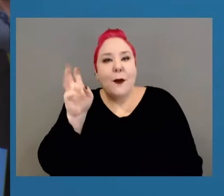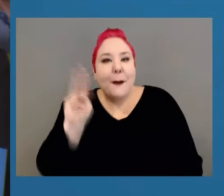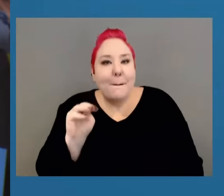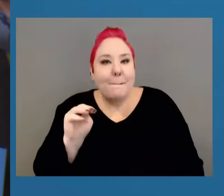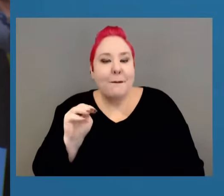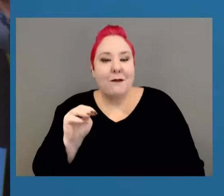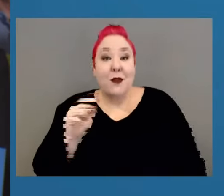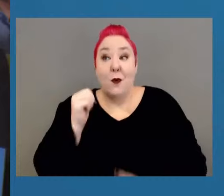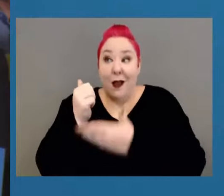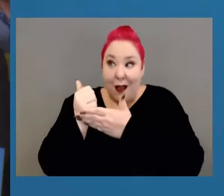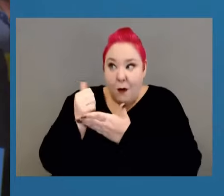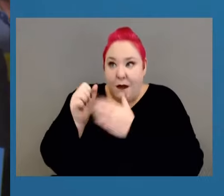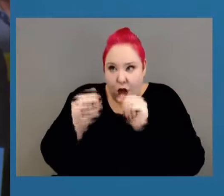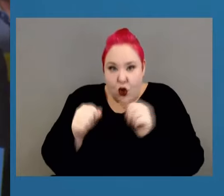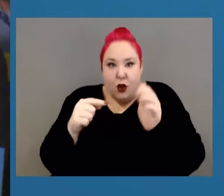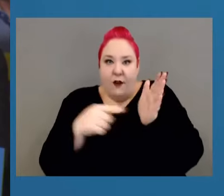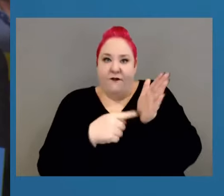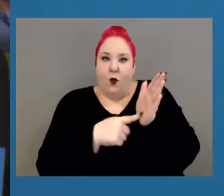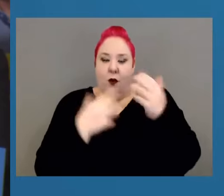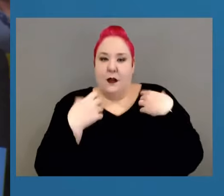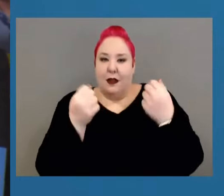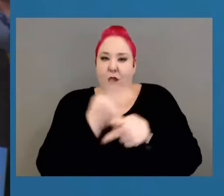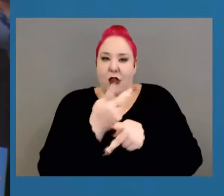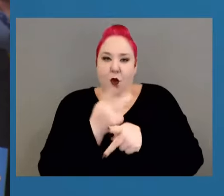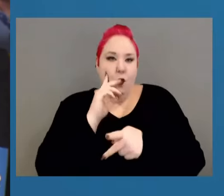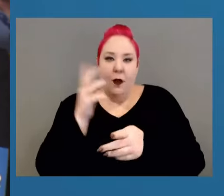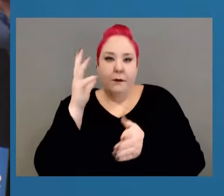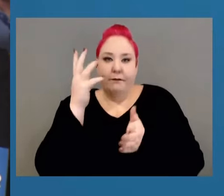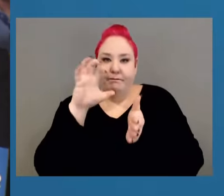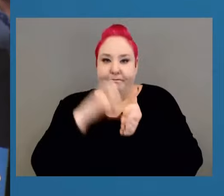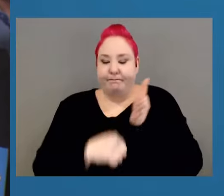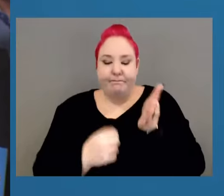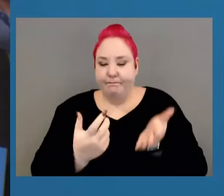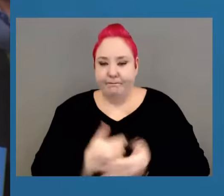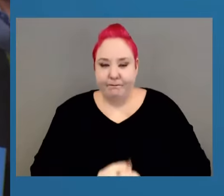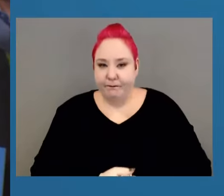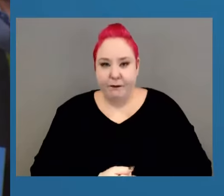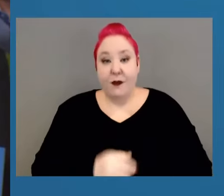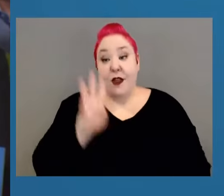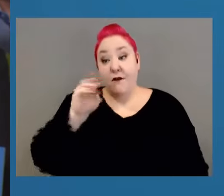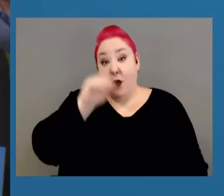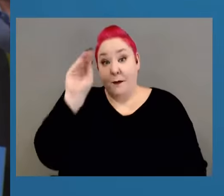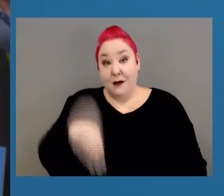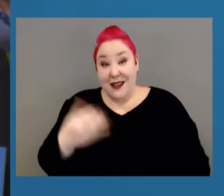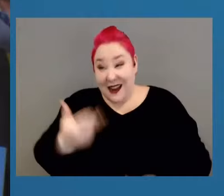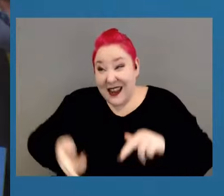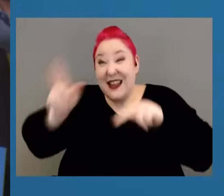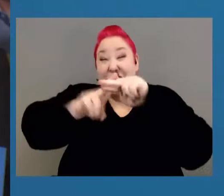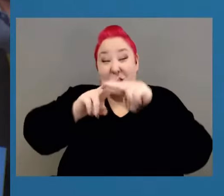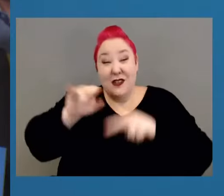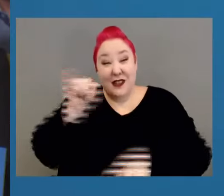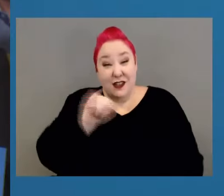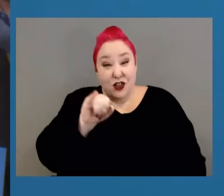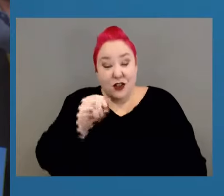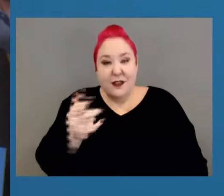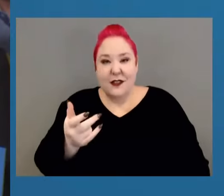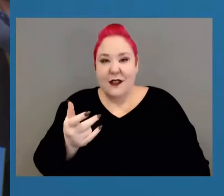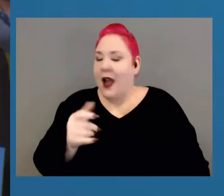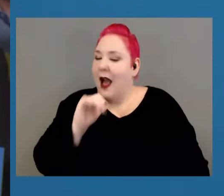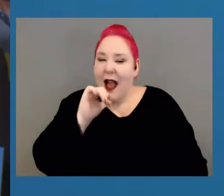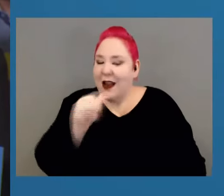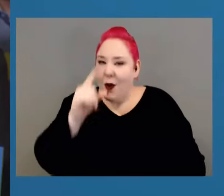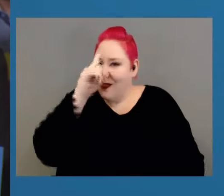care. And families are going to see a 40% increase in their insurance use. I think most people do not know this train wreck is